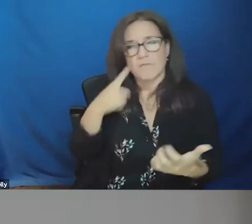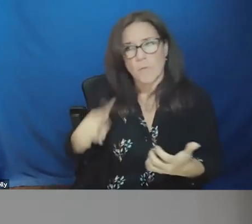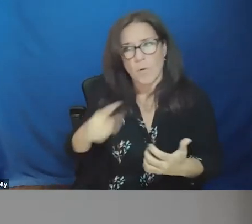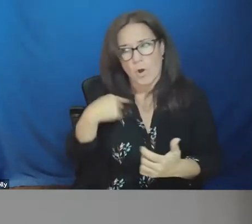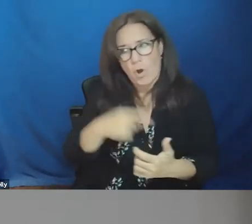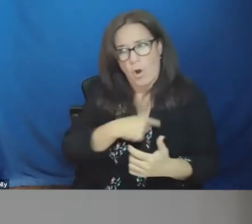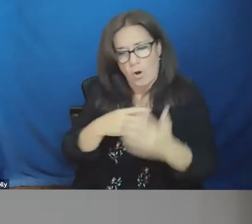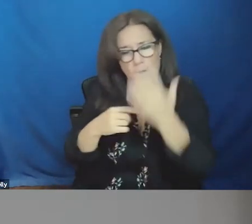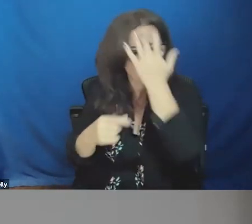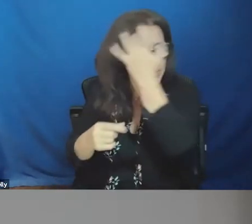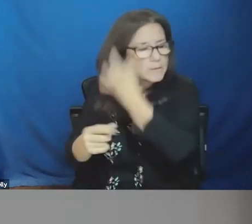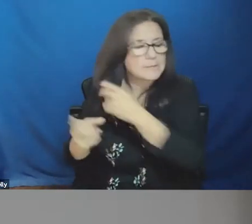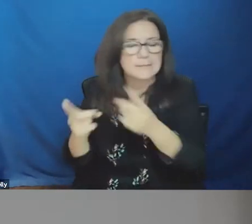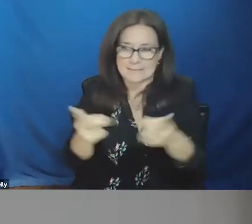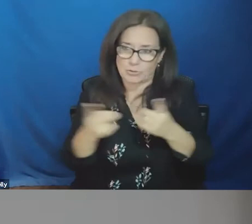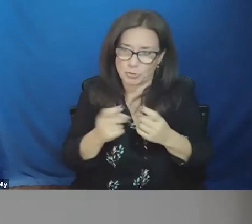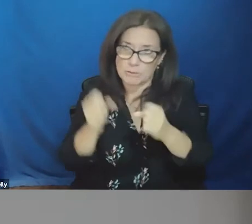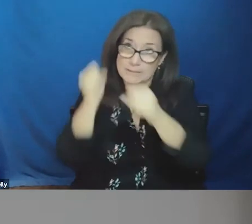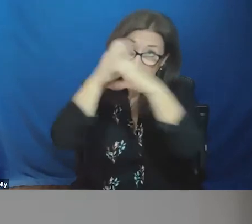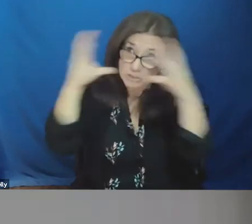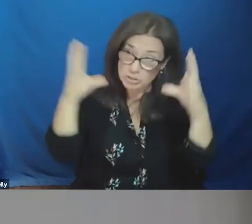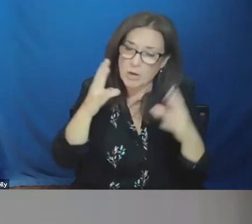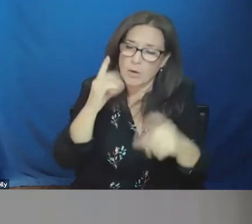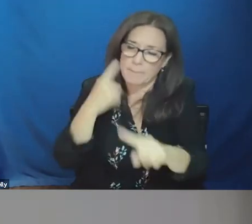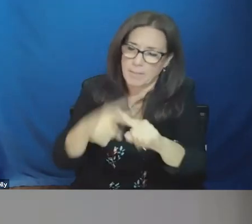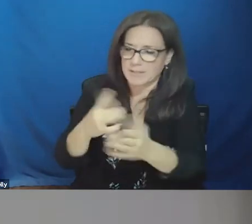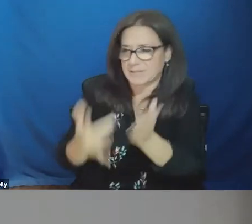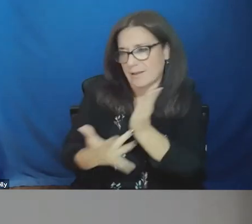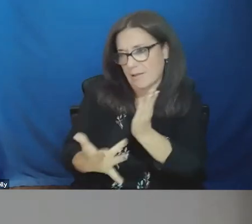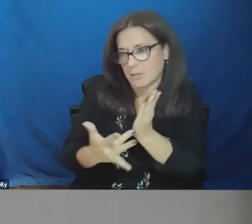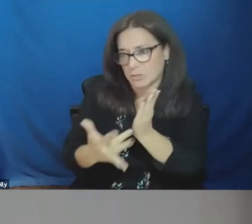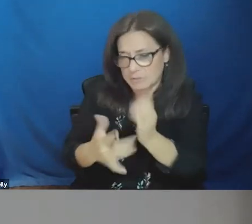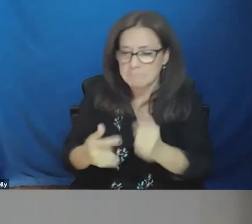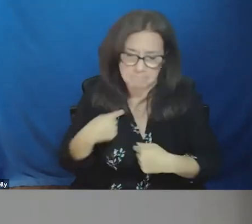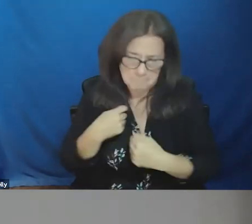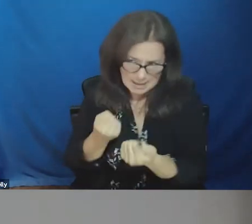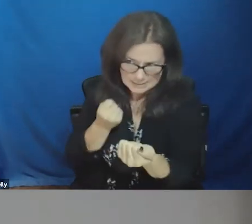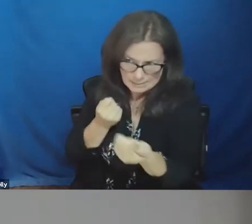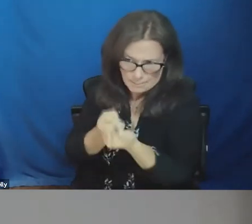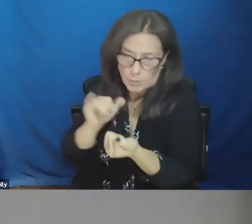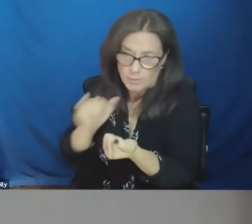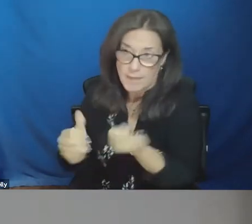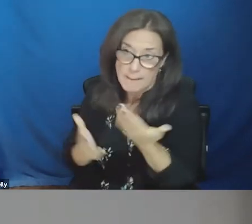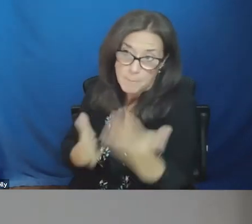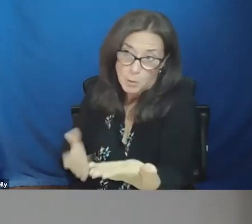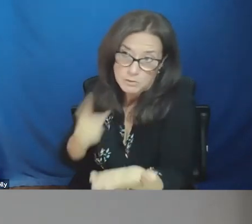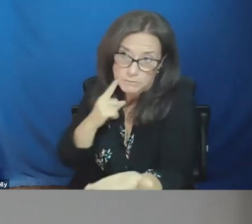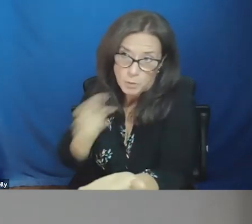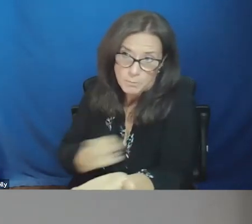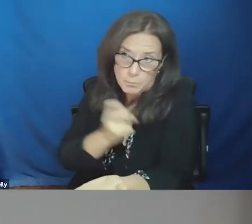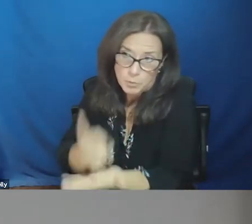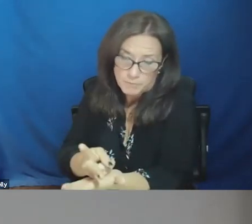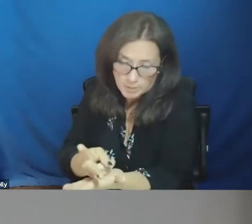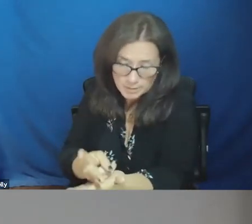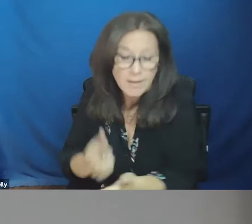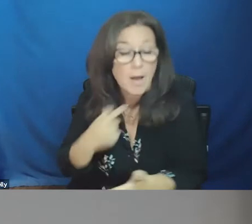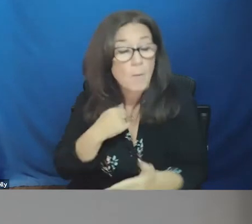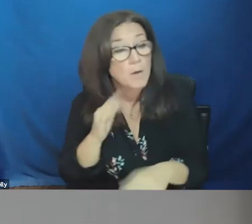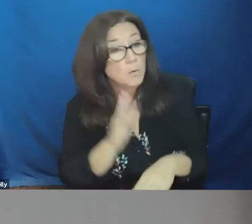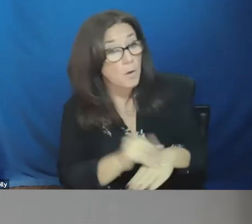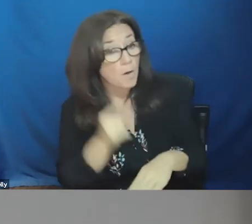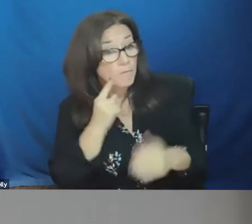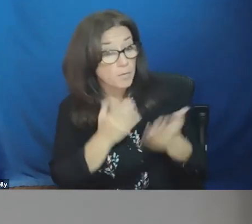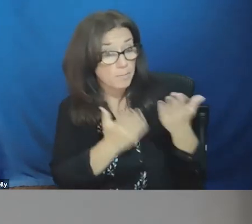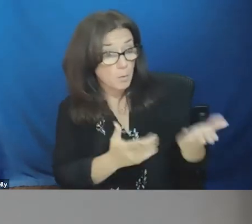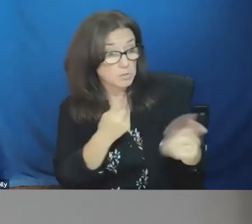So thank you. I support this motion for sure for approval. And so I'd like to call for the motion from